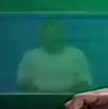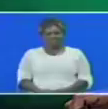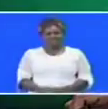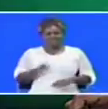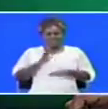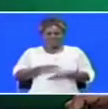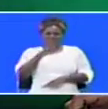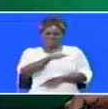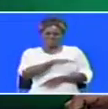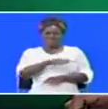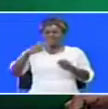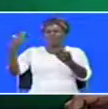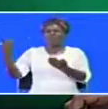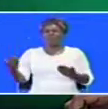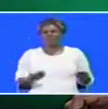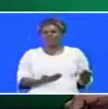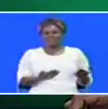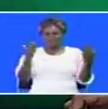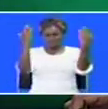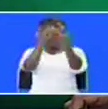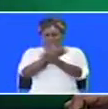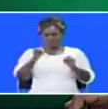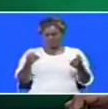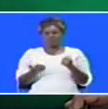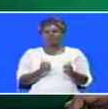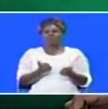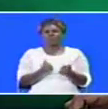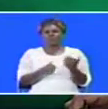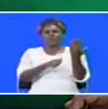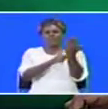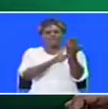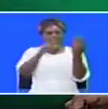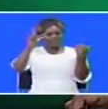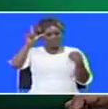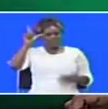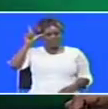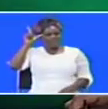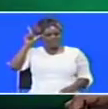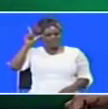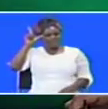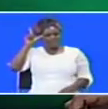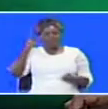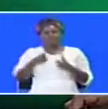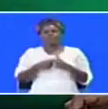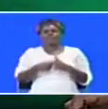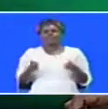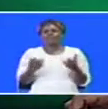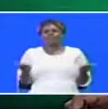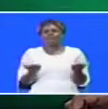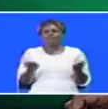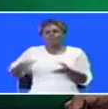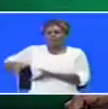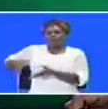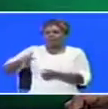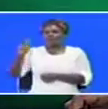Well, a very good evening and a warm welcome to tonight's edition of KTN Sports. My name is Lynn Washira, and we kick off the bulletin in Matters Rugby,